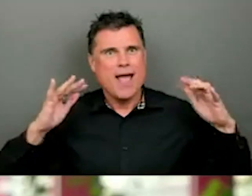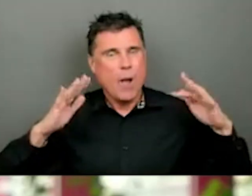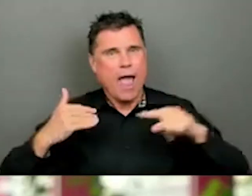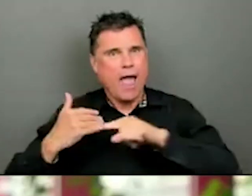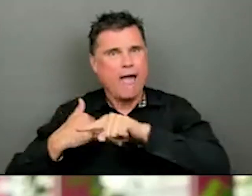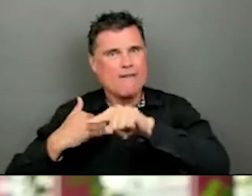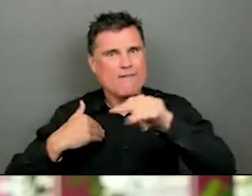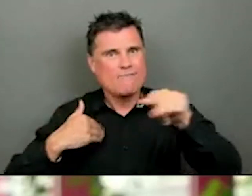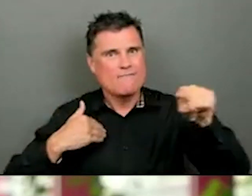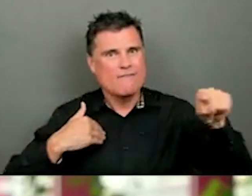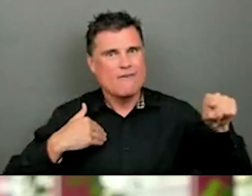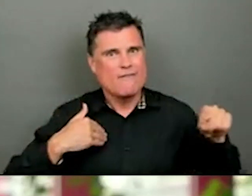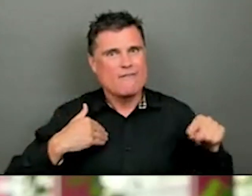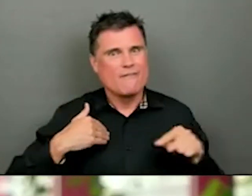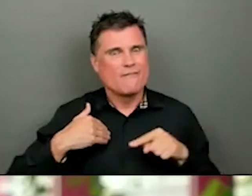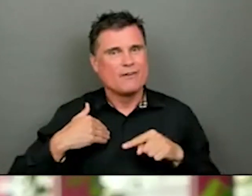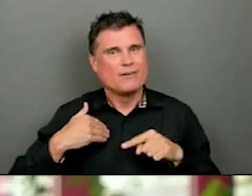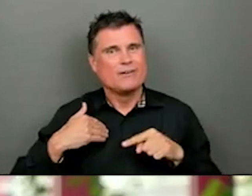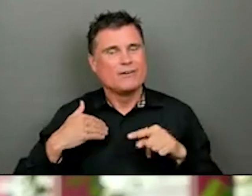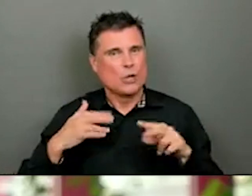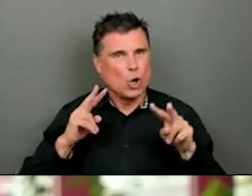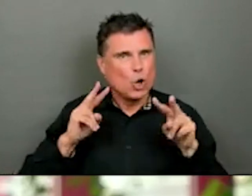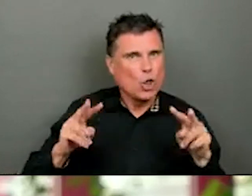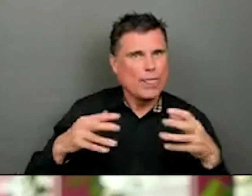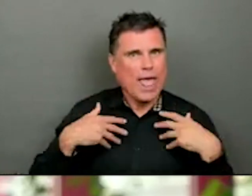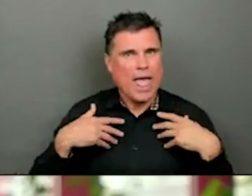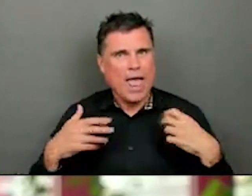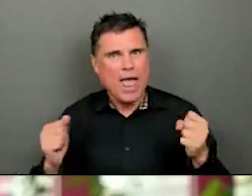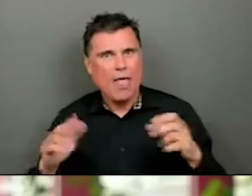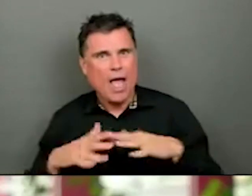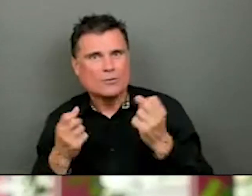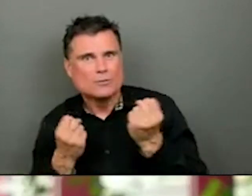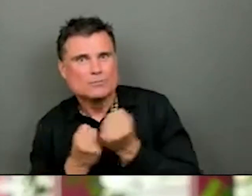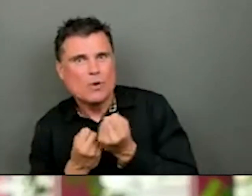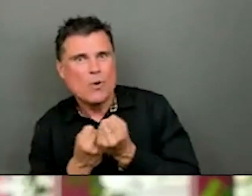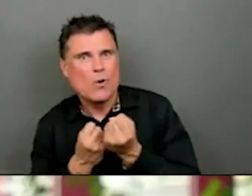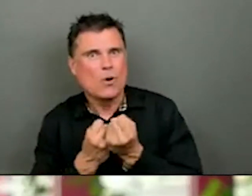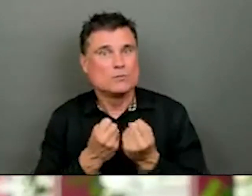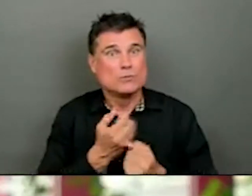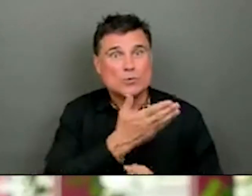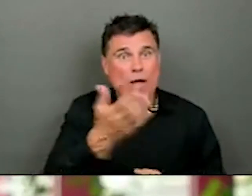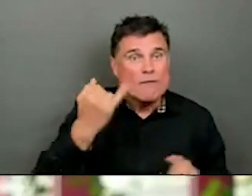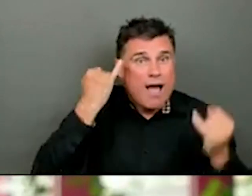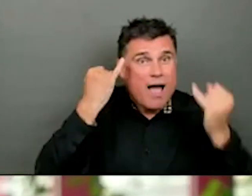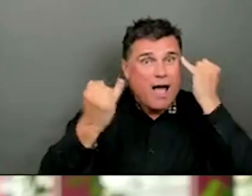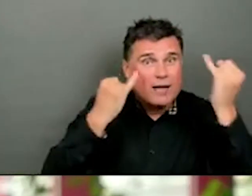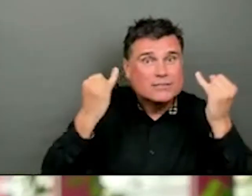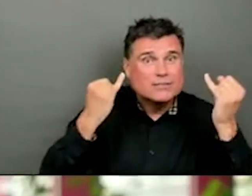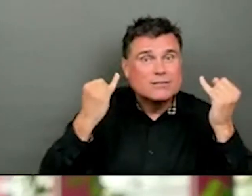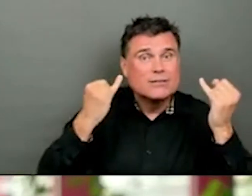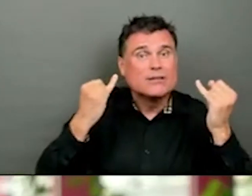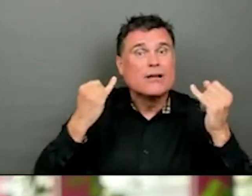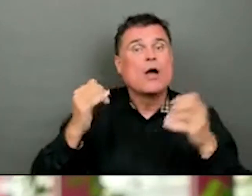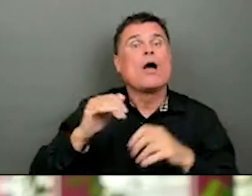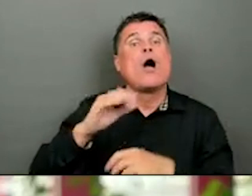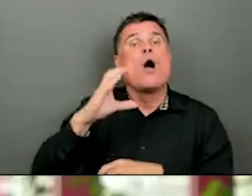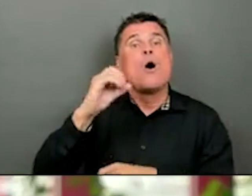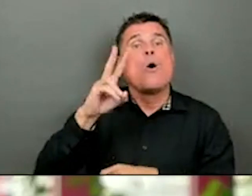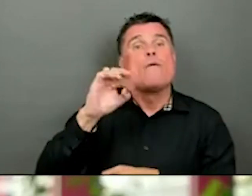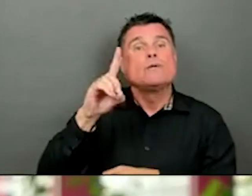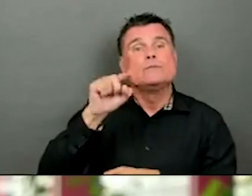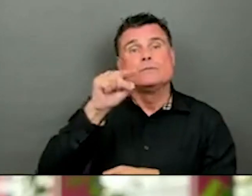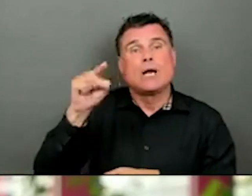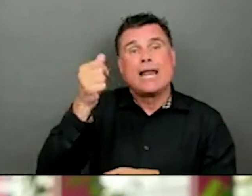looking at ways that they can support that. So if you have ideas, as I said, it's COVID-19 at northernhealth.ca, and they're